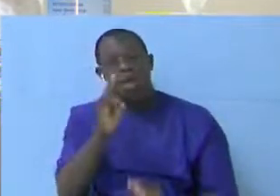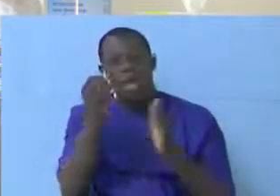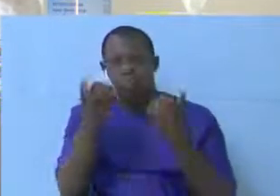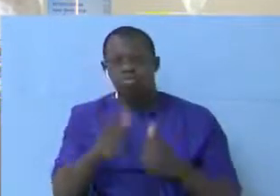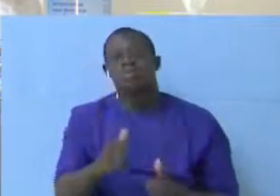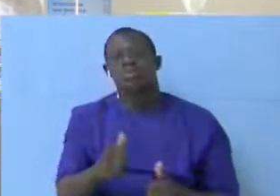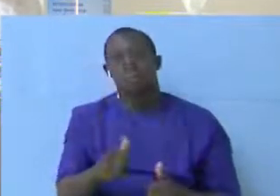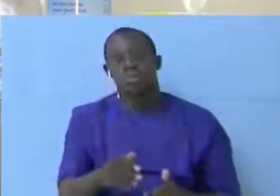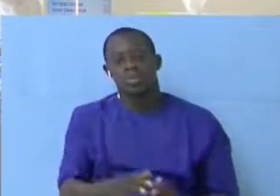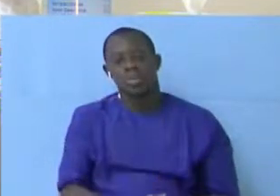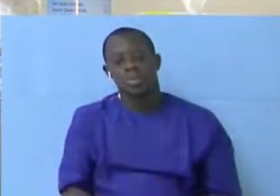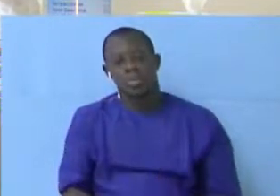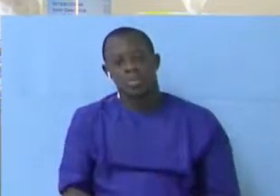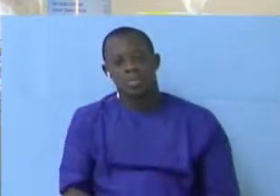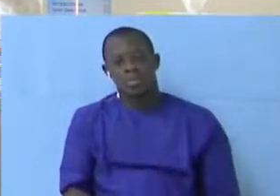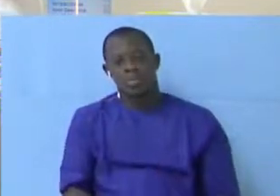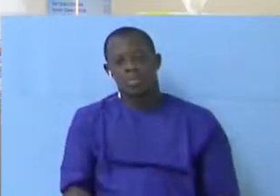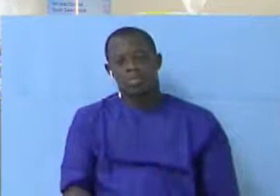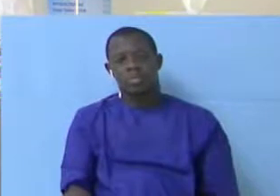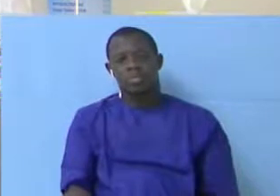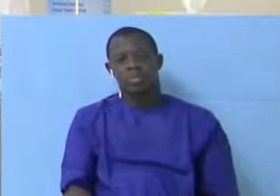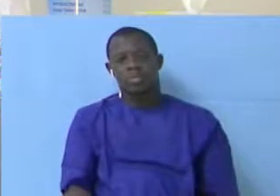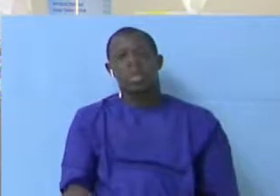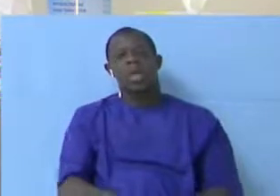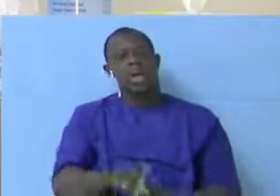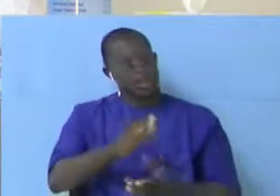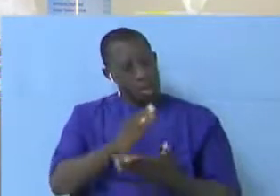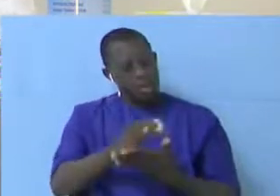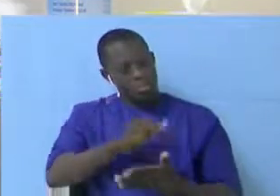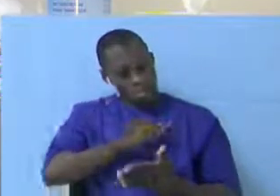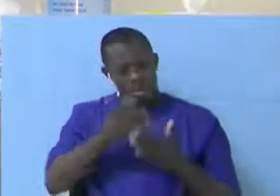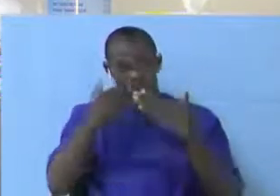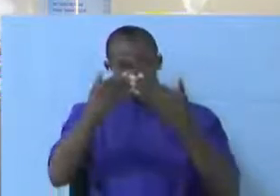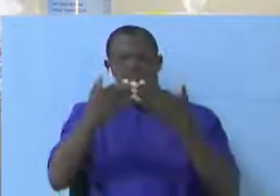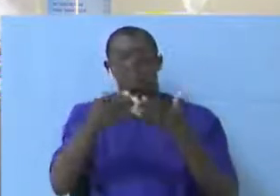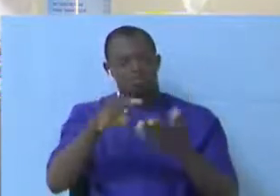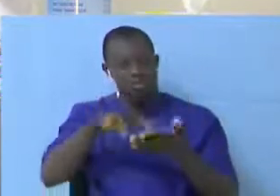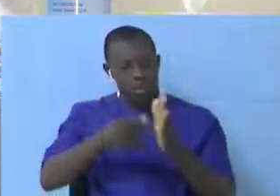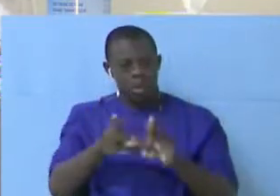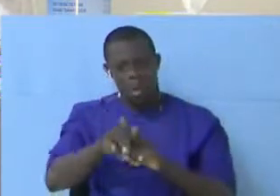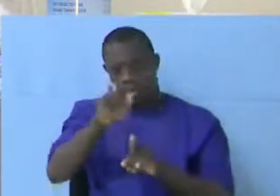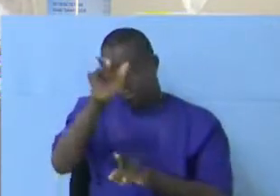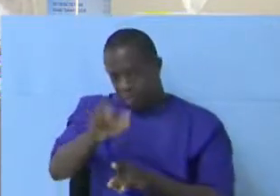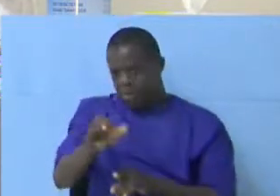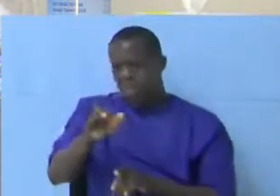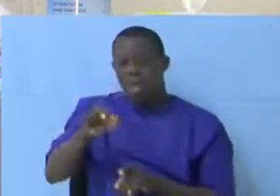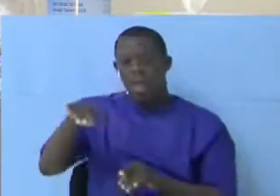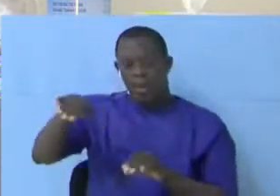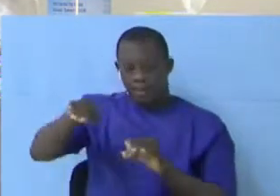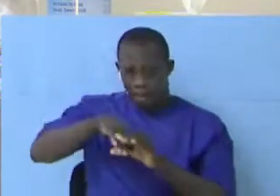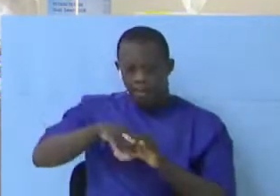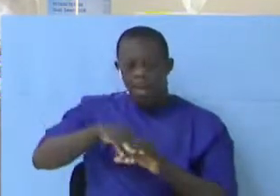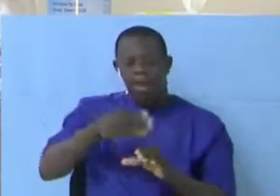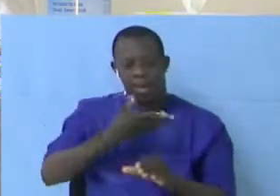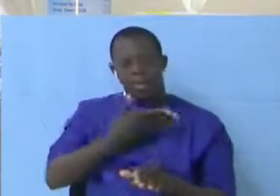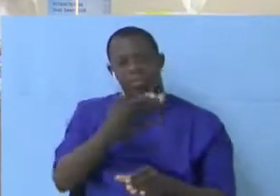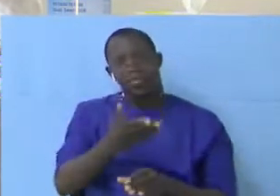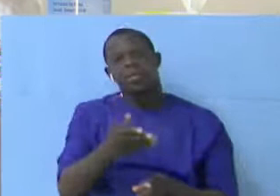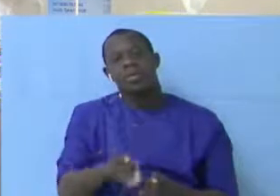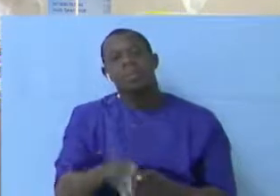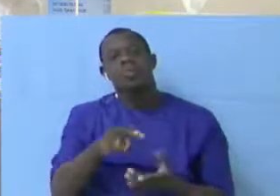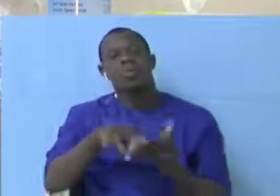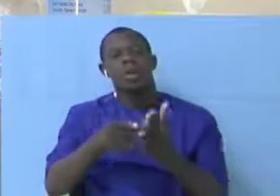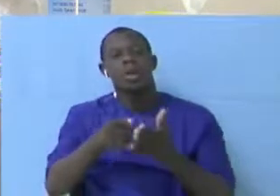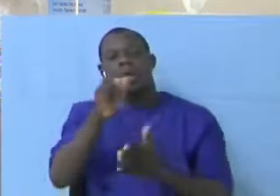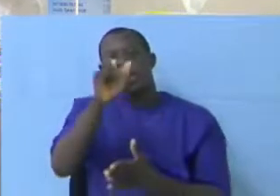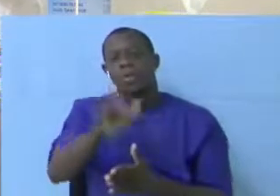ora koto nyine wala nda alon menketa. In fact, that puts him in complicity. Wodono ne adu bulade to kono. It's as a